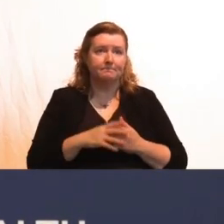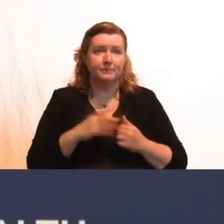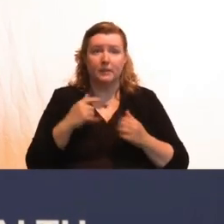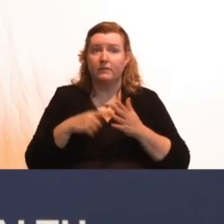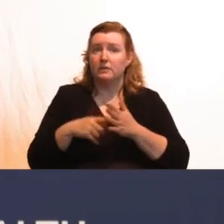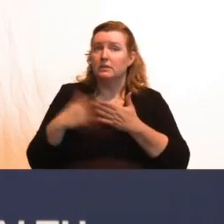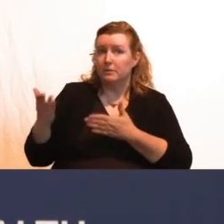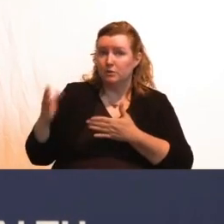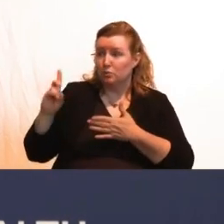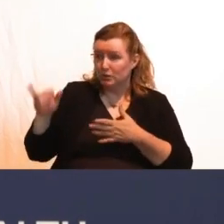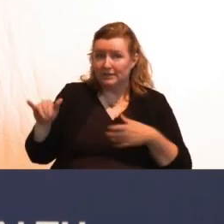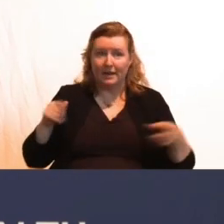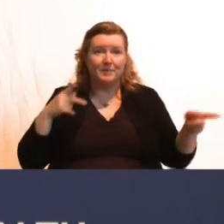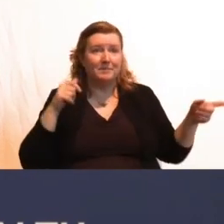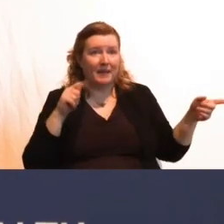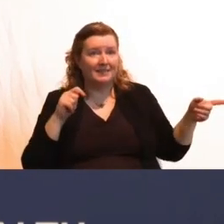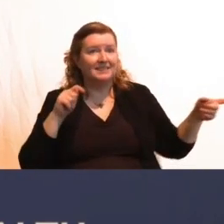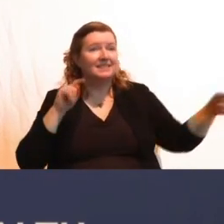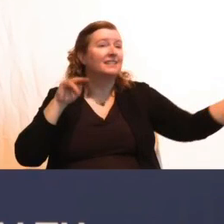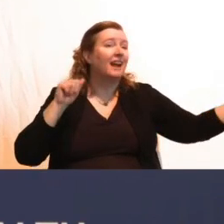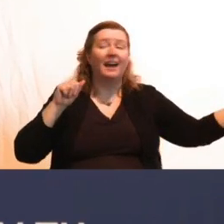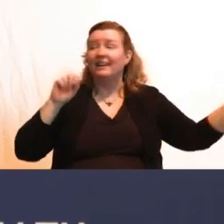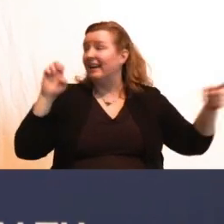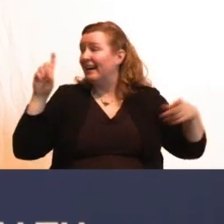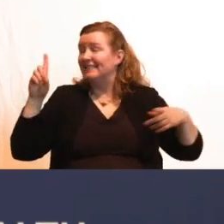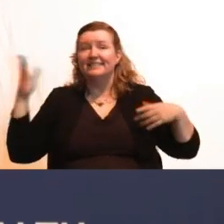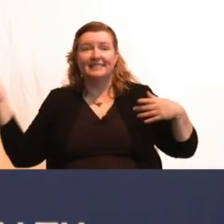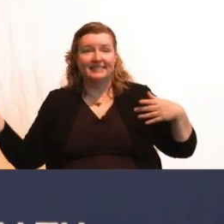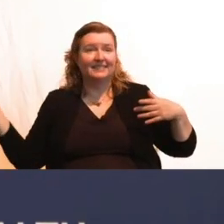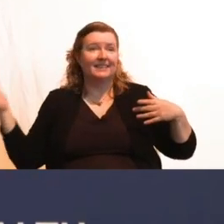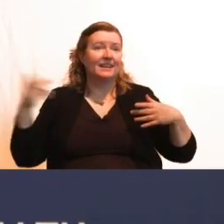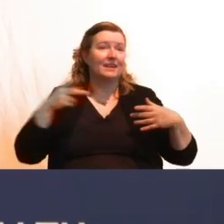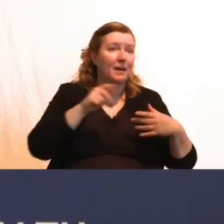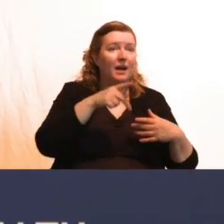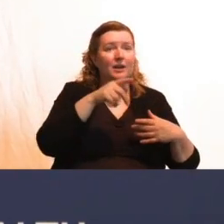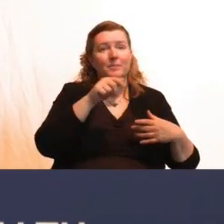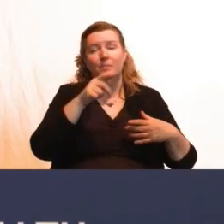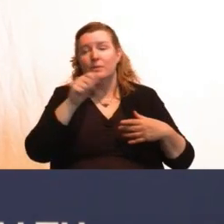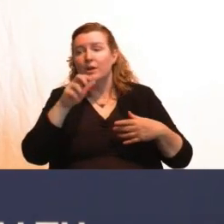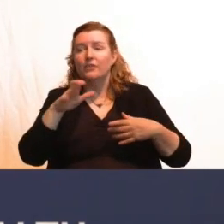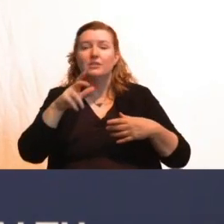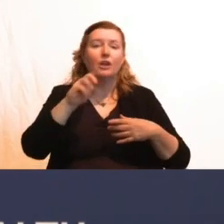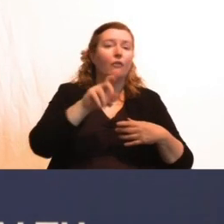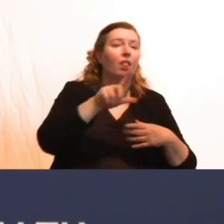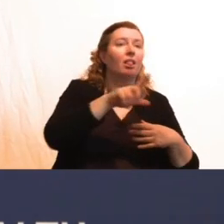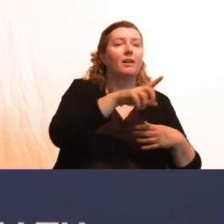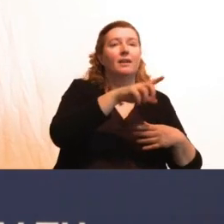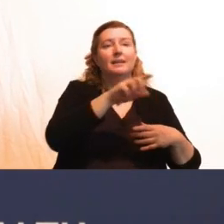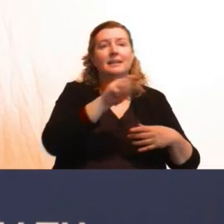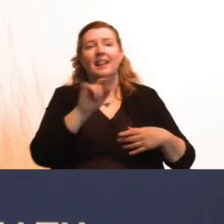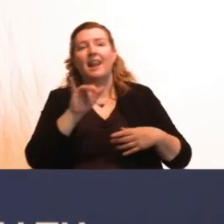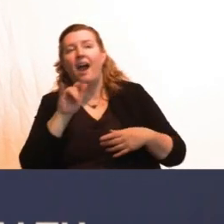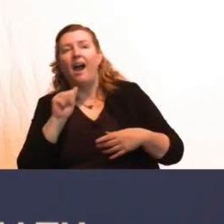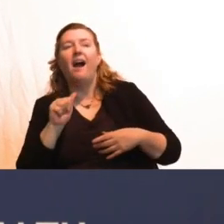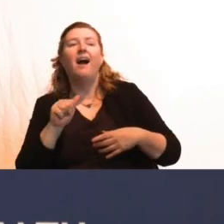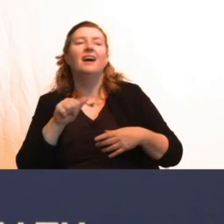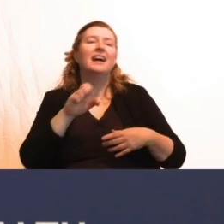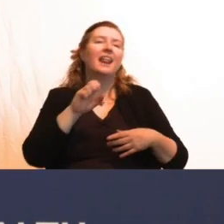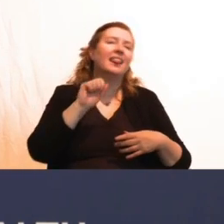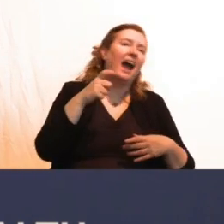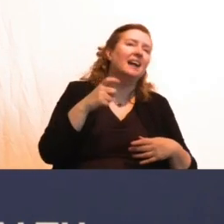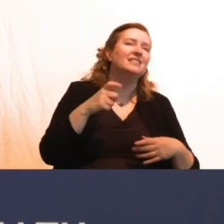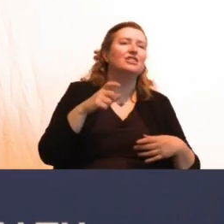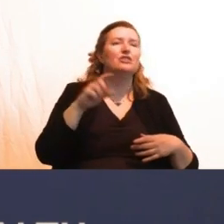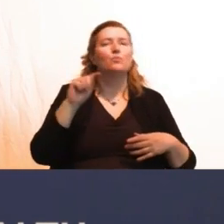Derek and Mahan and Aliana and Alex, Ruth, the whole team, thank you all so much. Keep doing the right